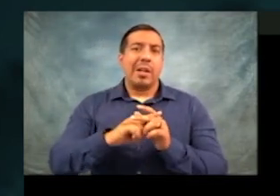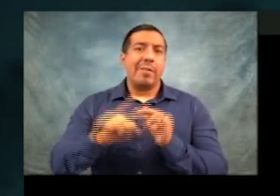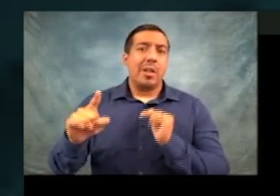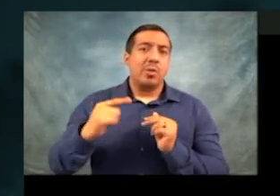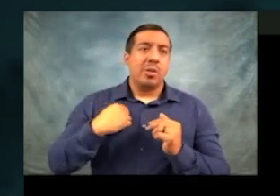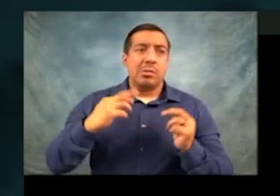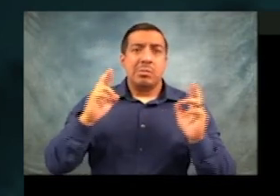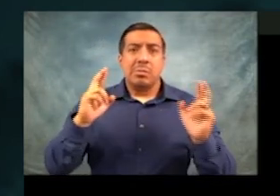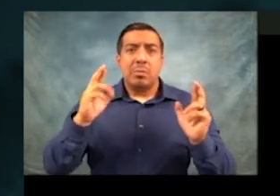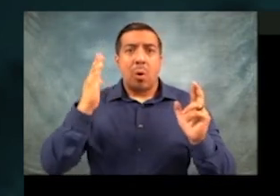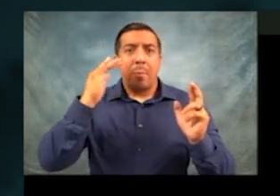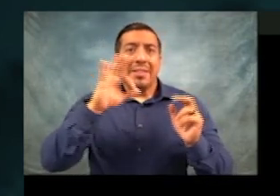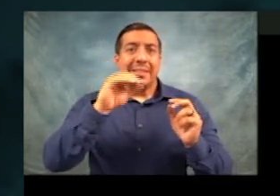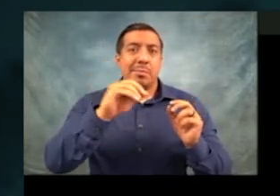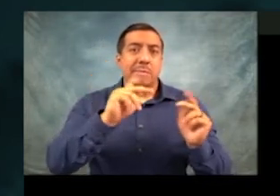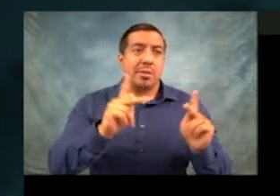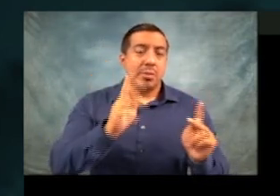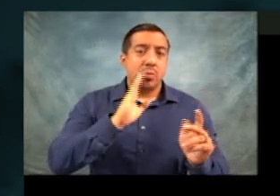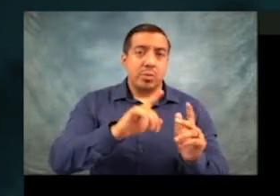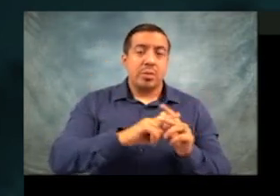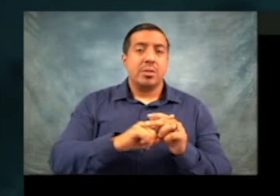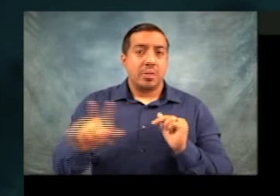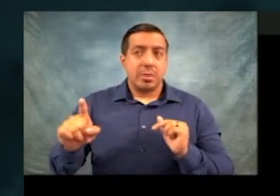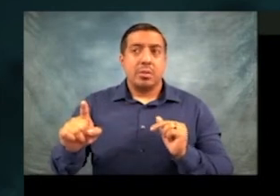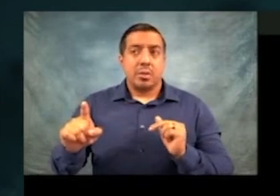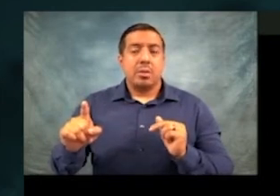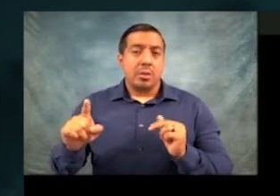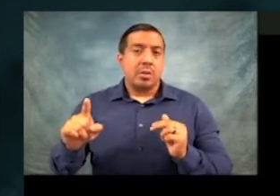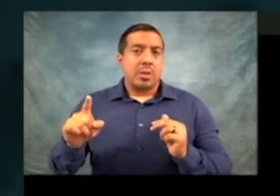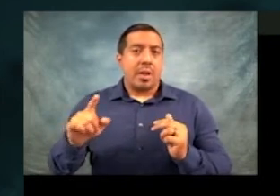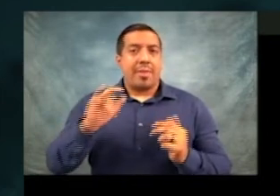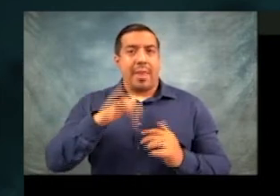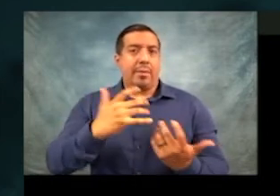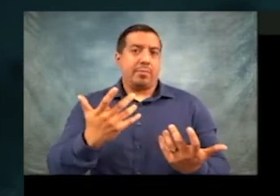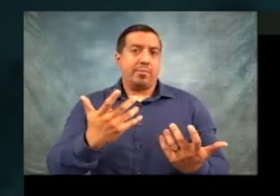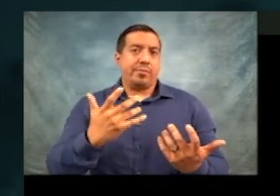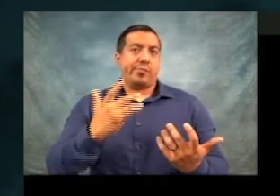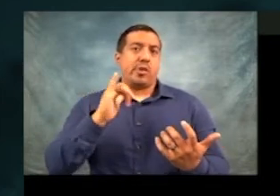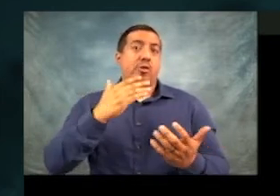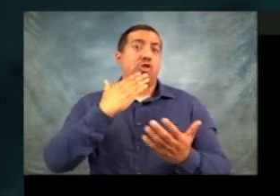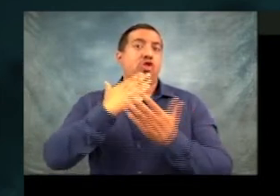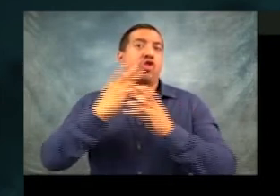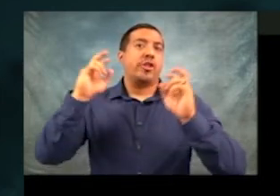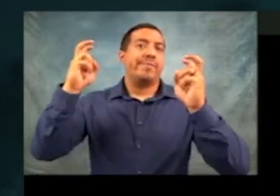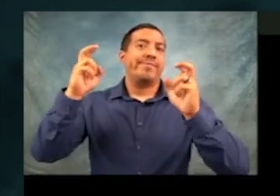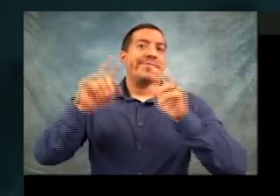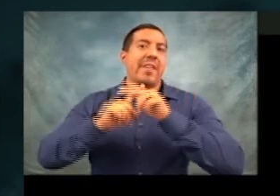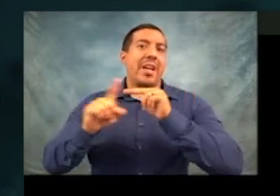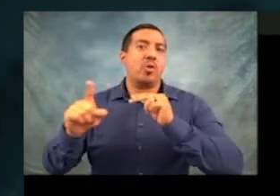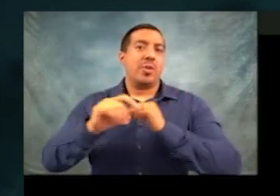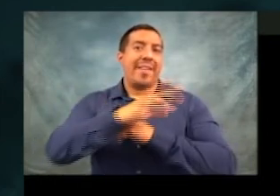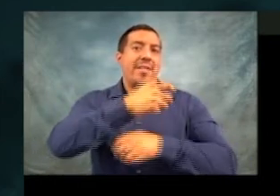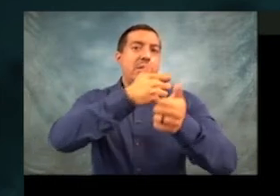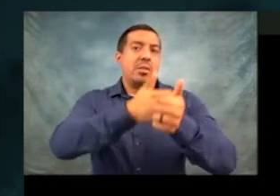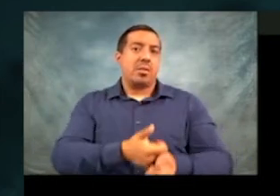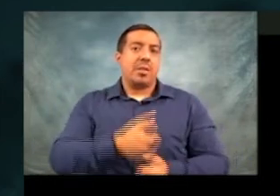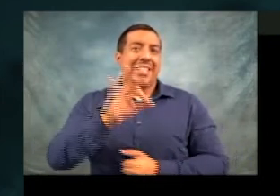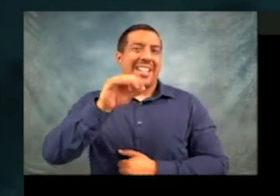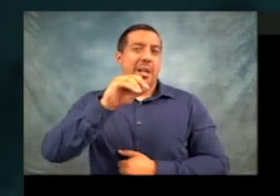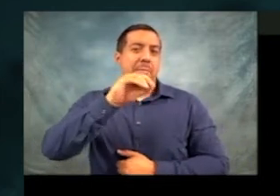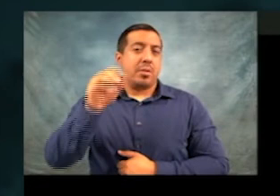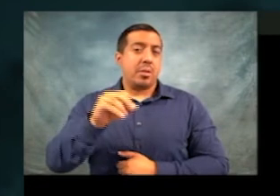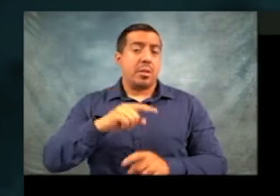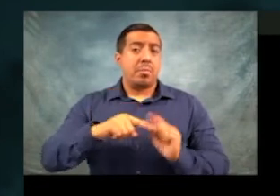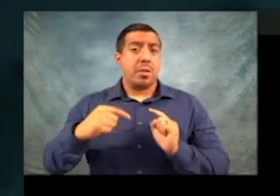evacuation compliance. Would be normally considered a good evacuation compliance. So if we were